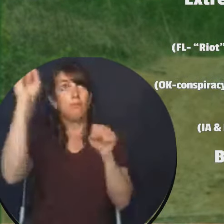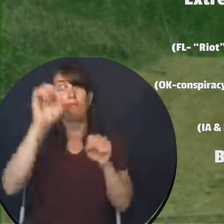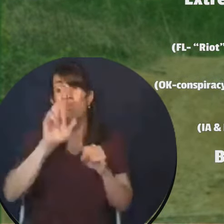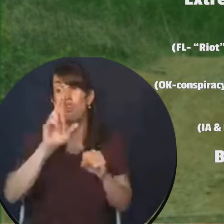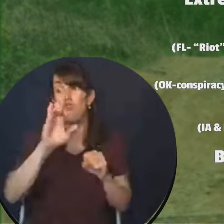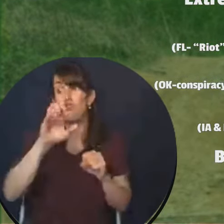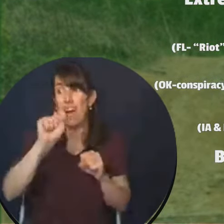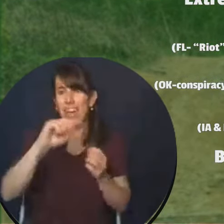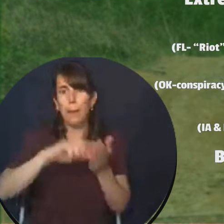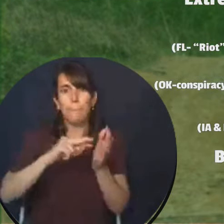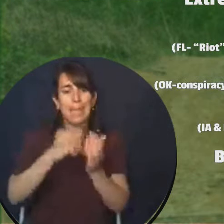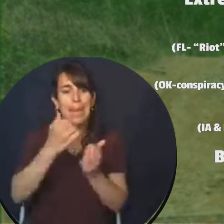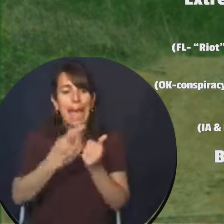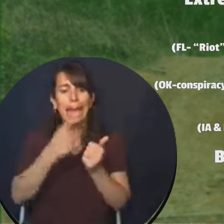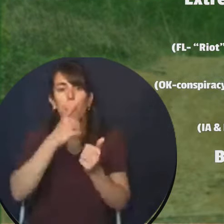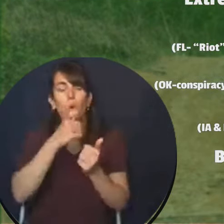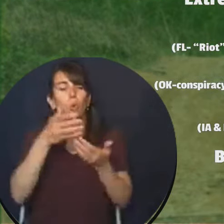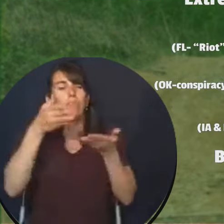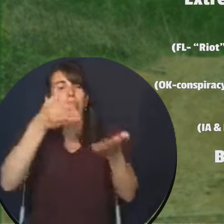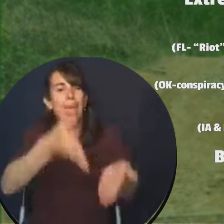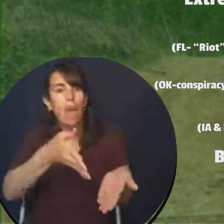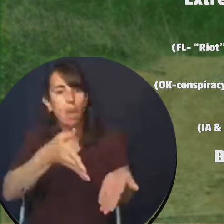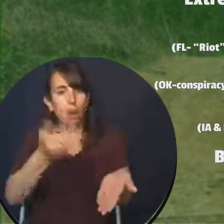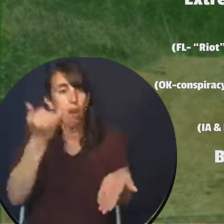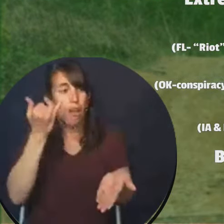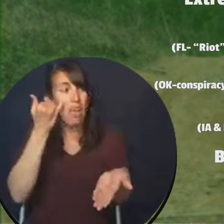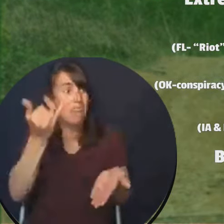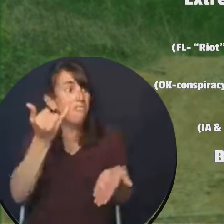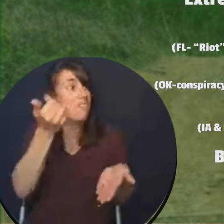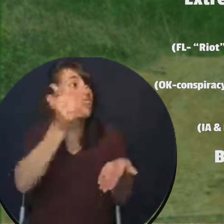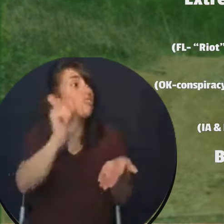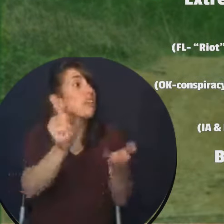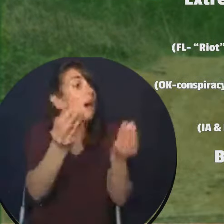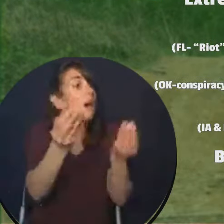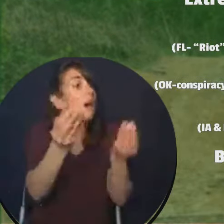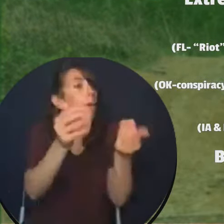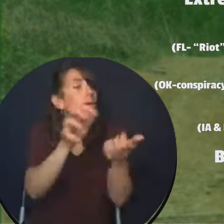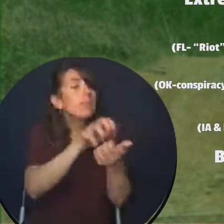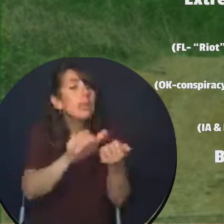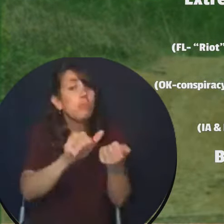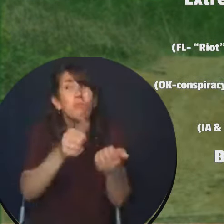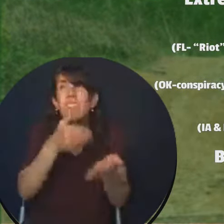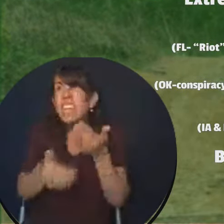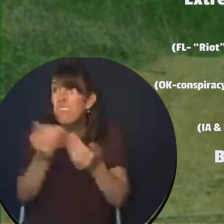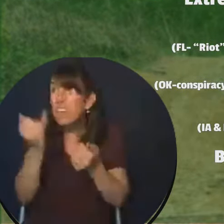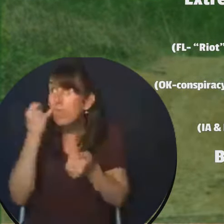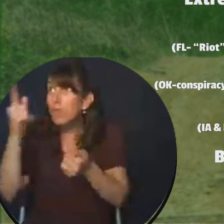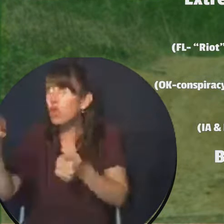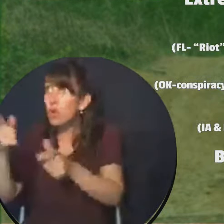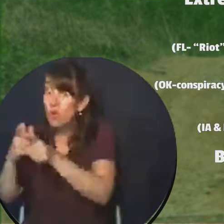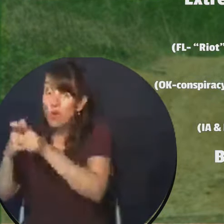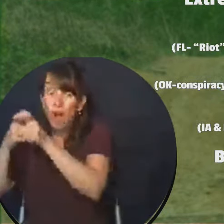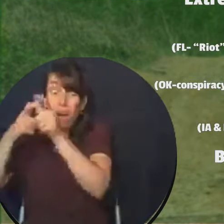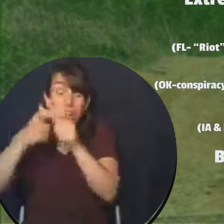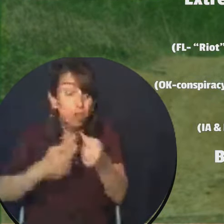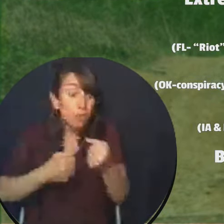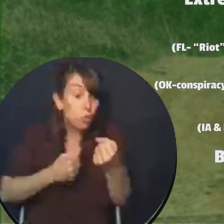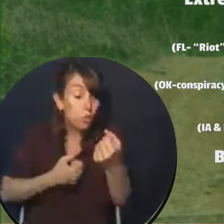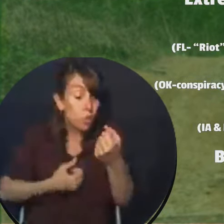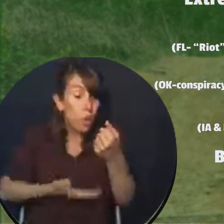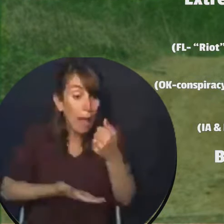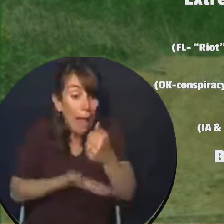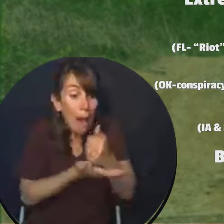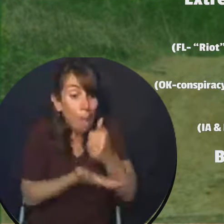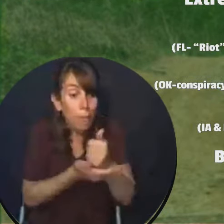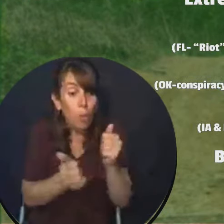where the imminent danger of property damage. So if you're a person who's providing medical care at a protest and the state has decided